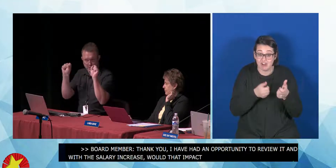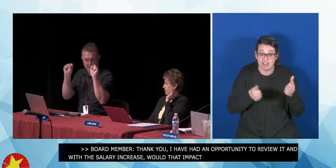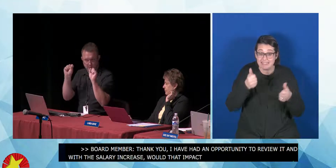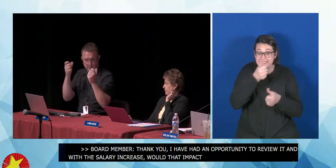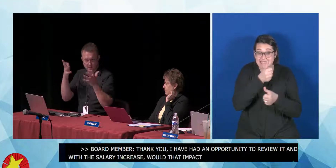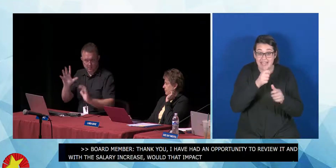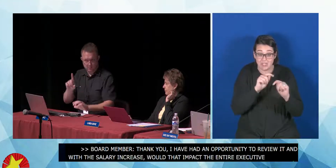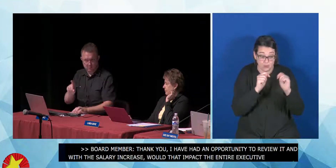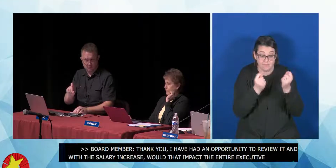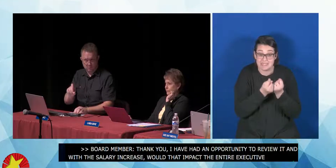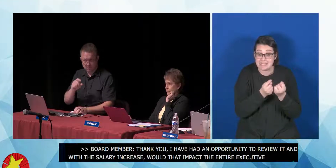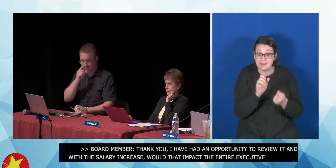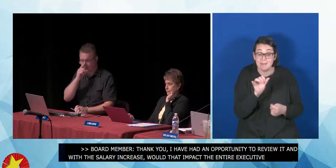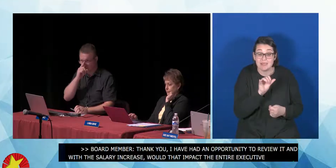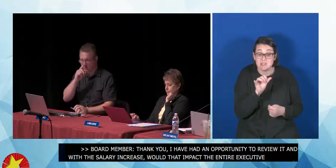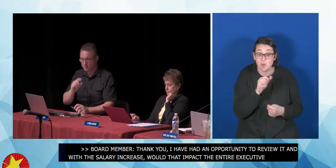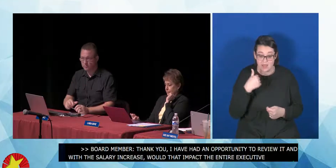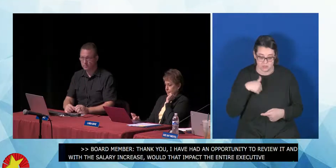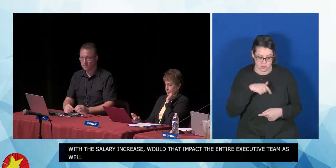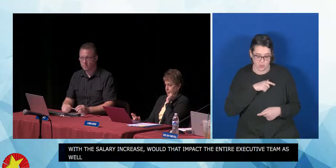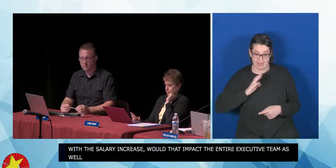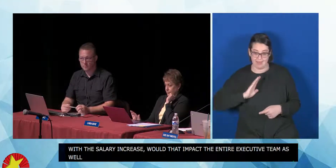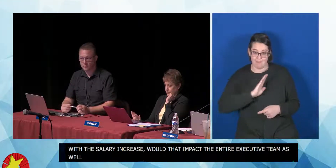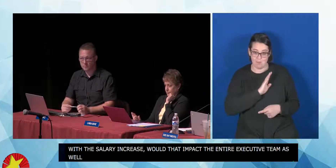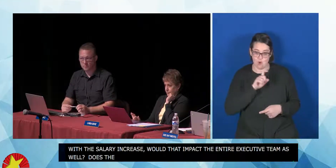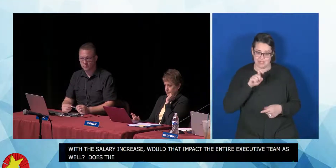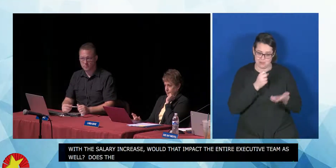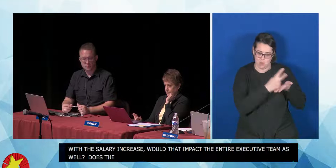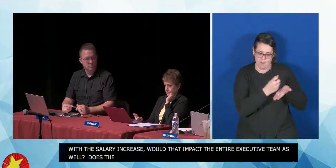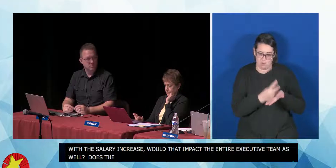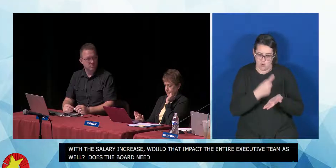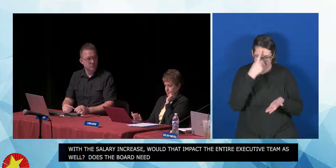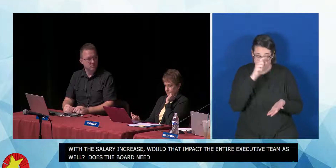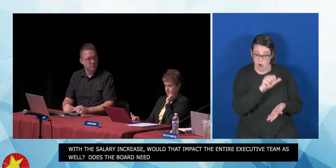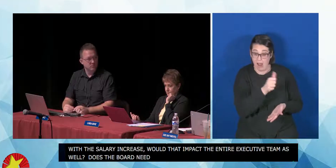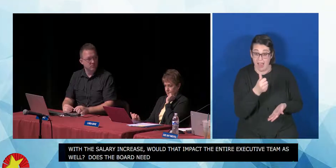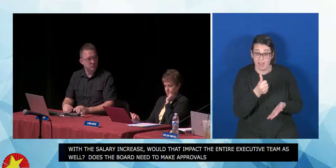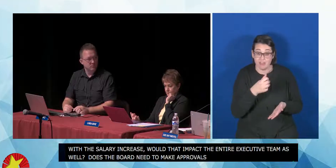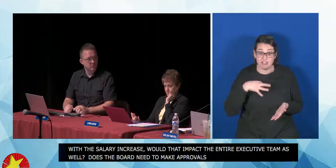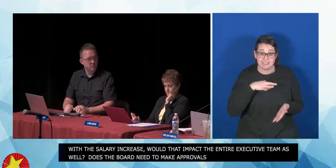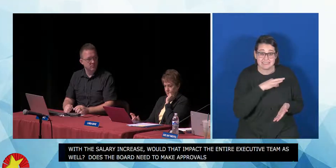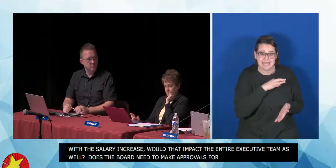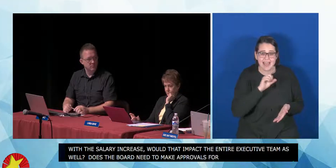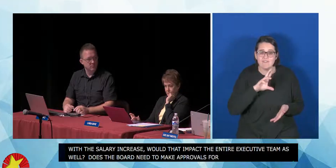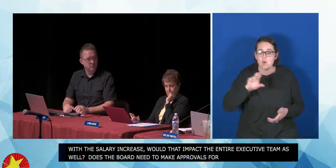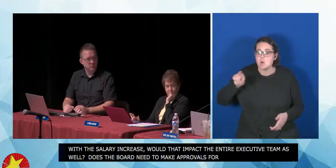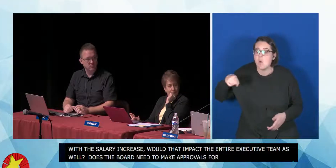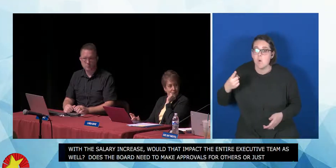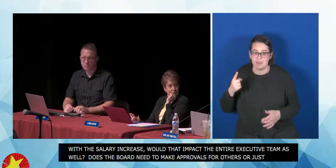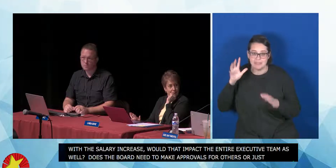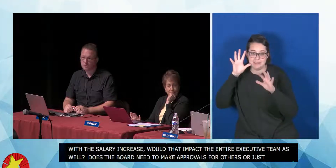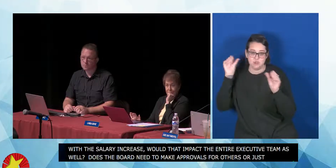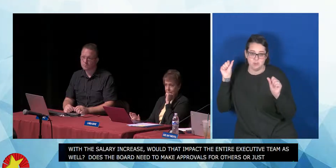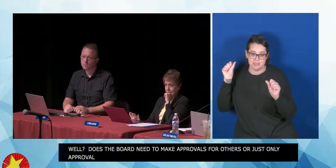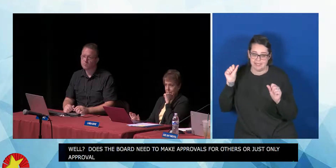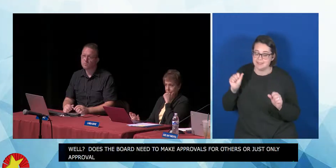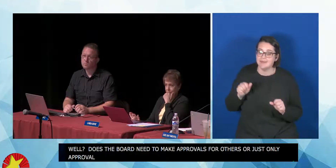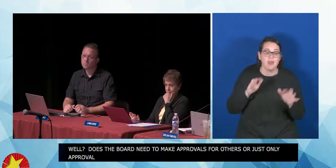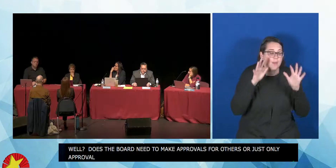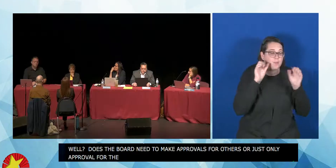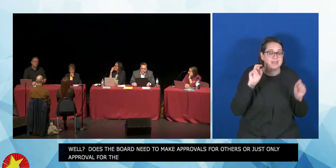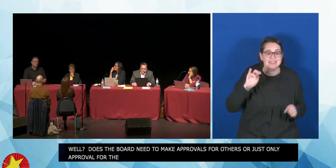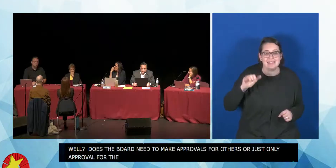the board need to make approvals for others, or is this only an approval for the superintendent? This is only an approval